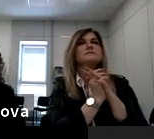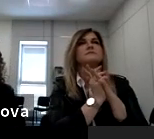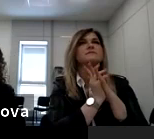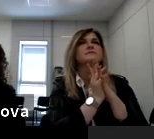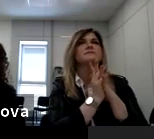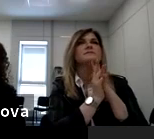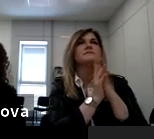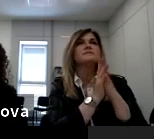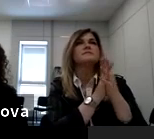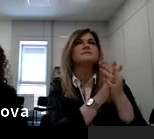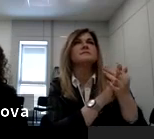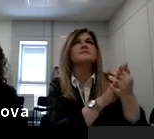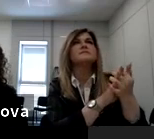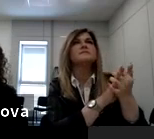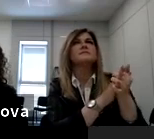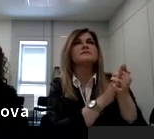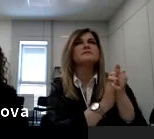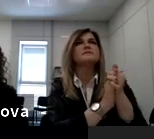Here is one more